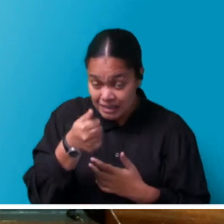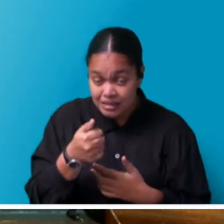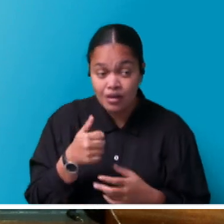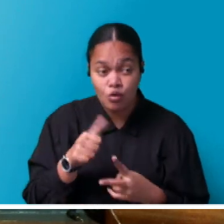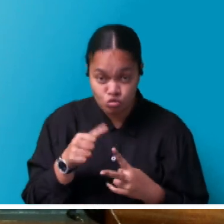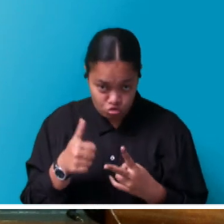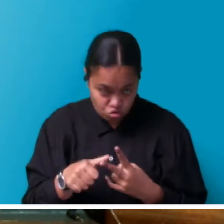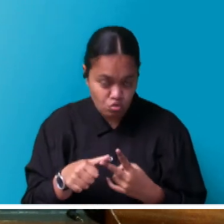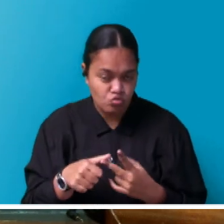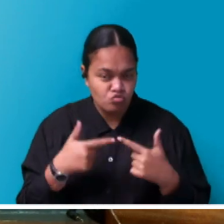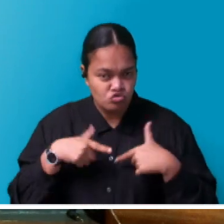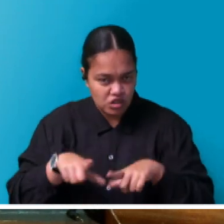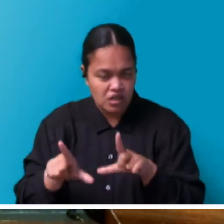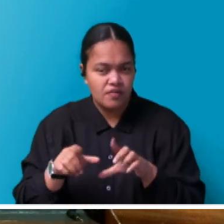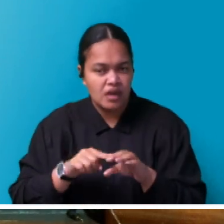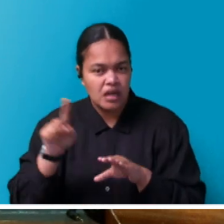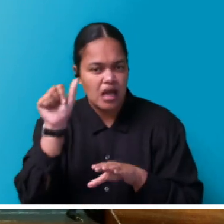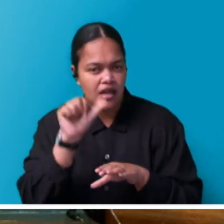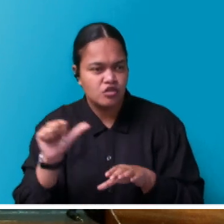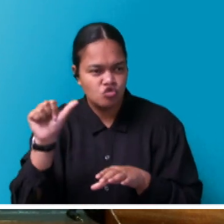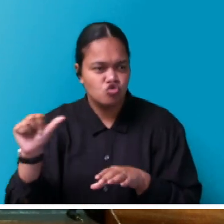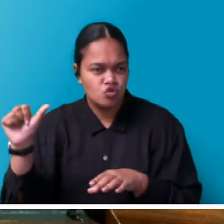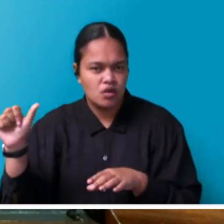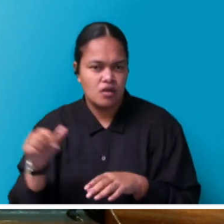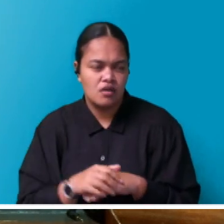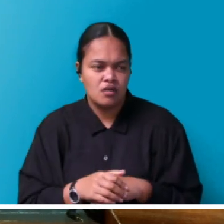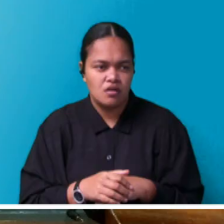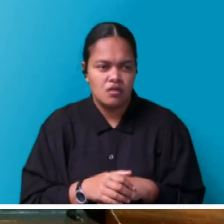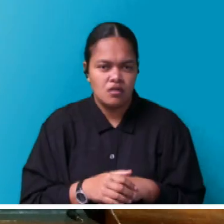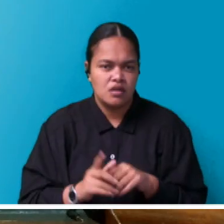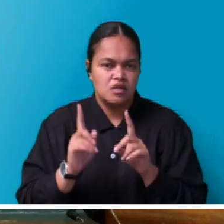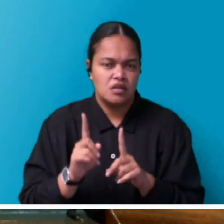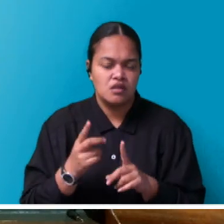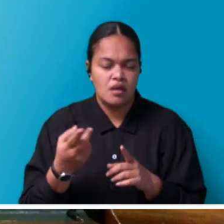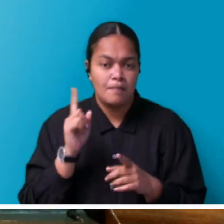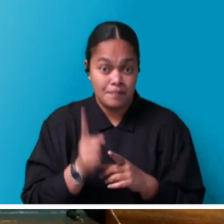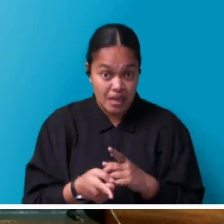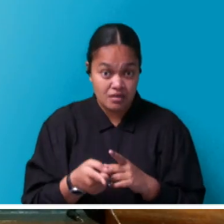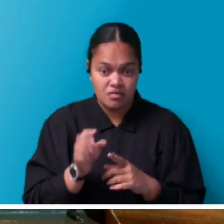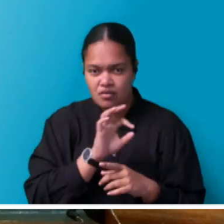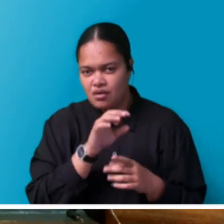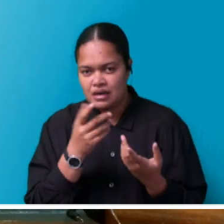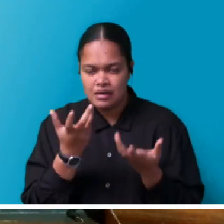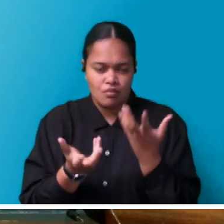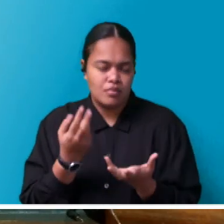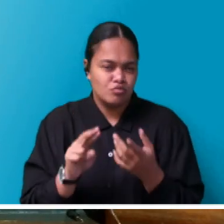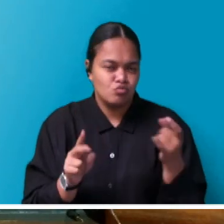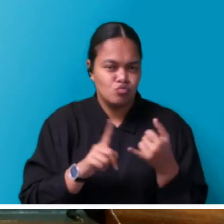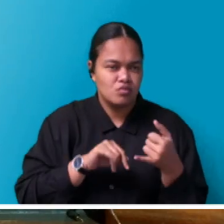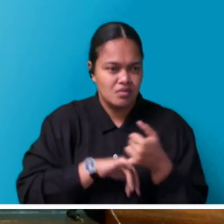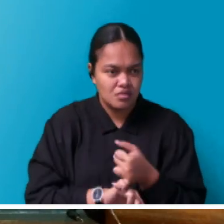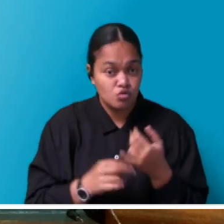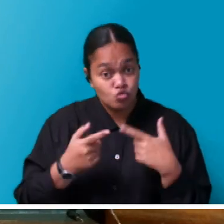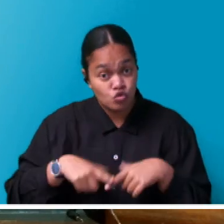outbound travel in Asia. Indian travelers prefer destinations closer to home, except for the US. 1/3 of Indian travelers travel